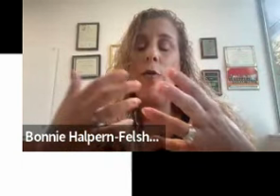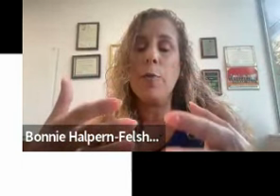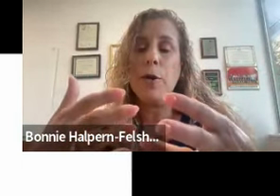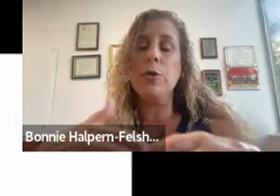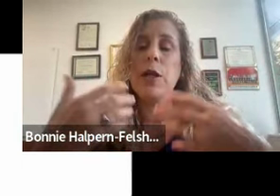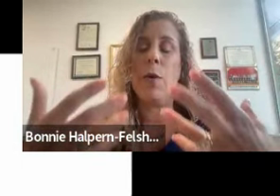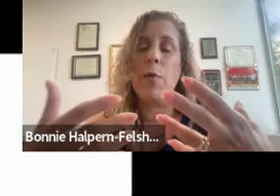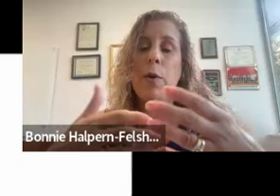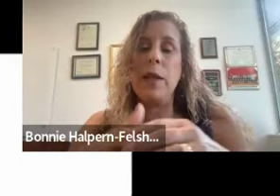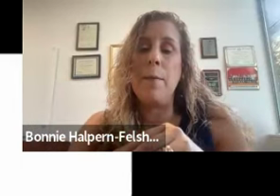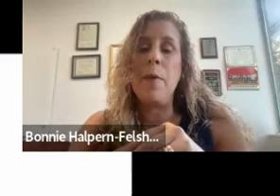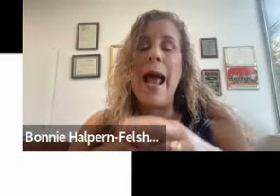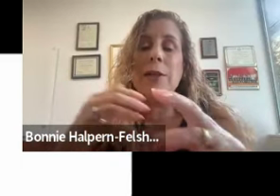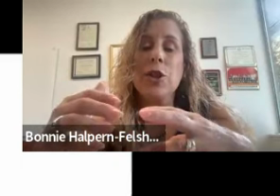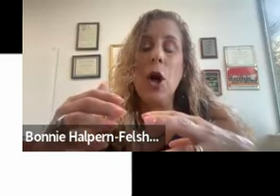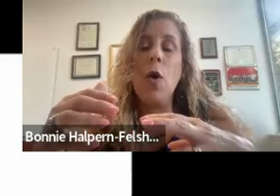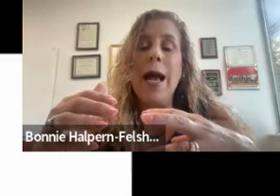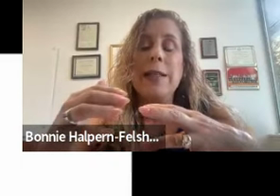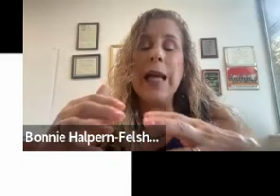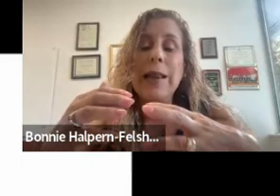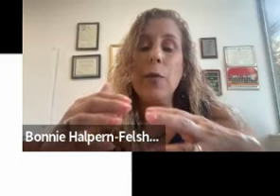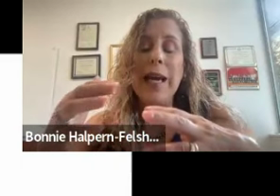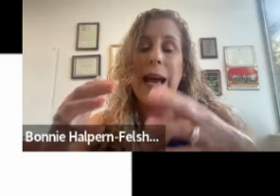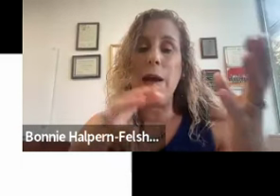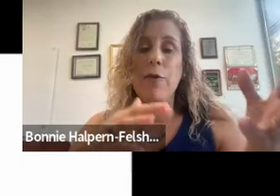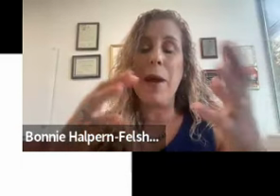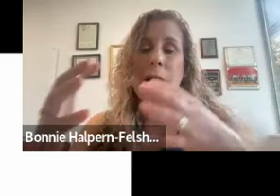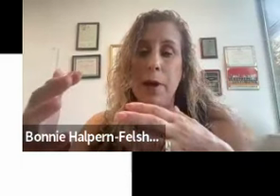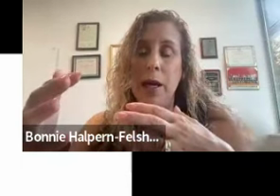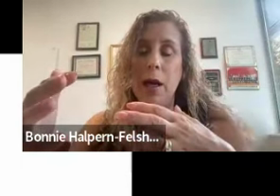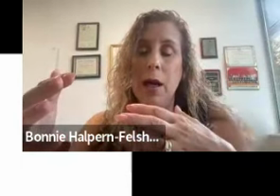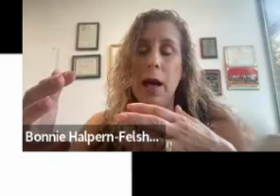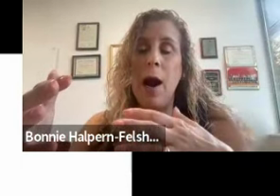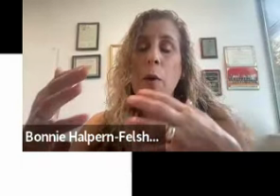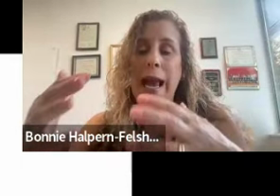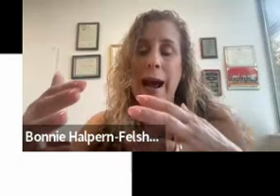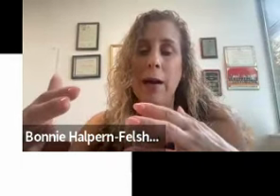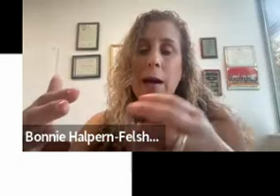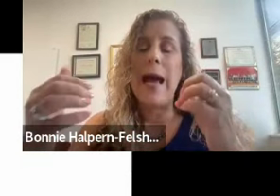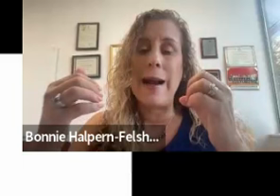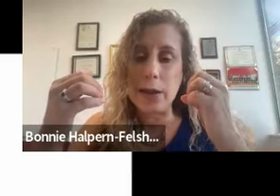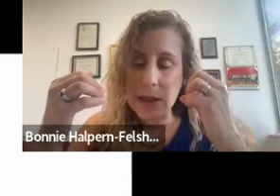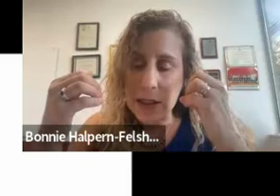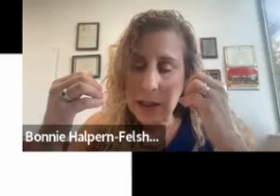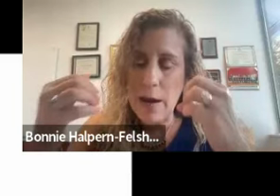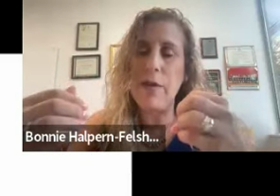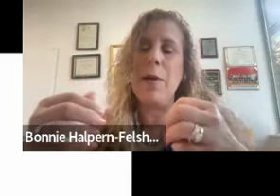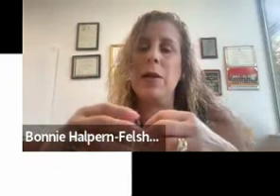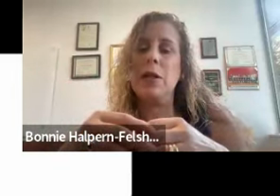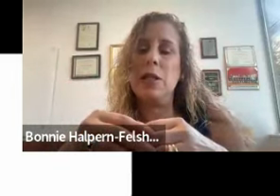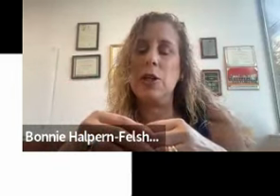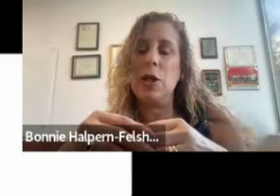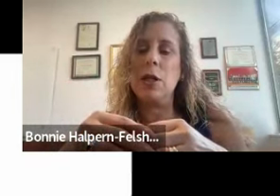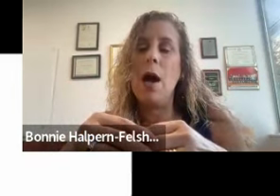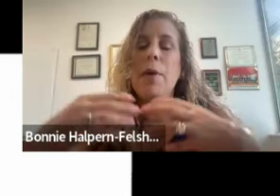We overproduce and we're born with them. And so it's not that we can't get from A to B. We can. Adolescents can definitely